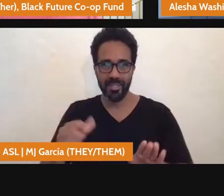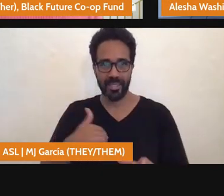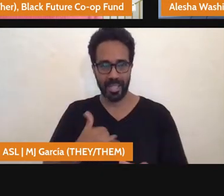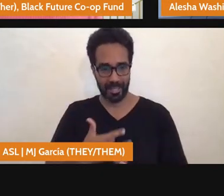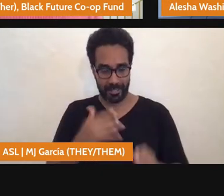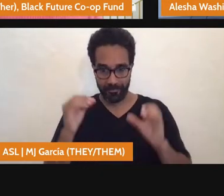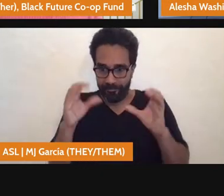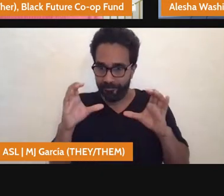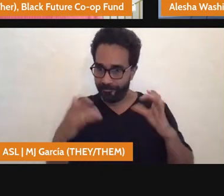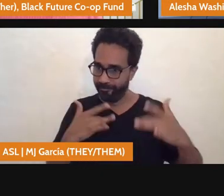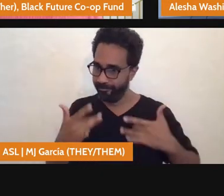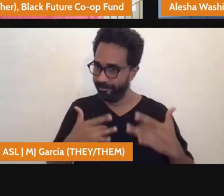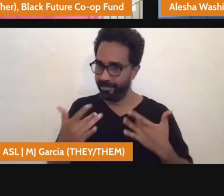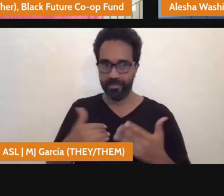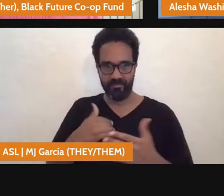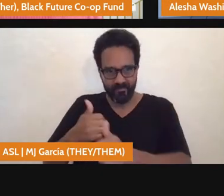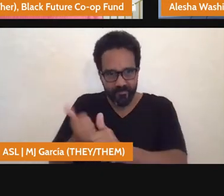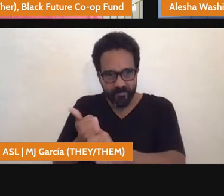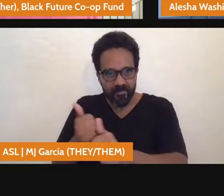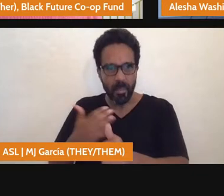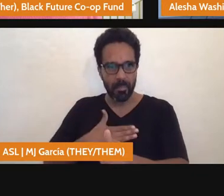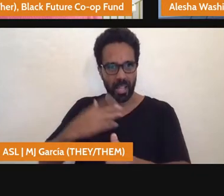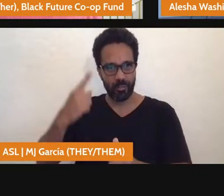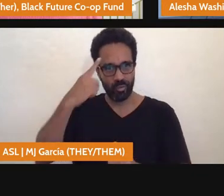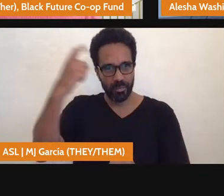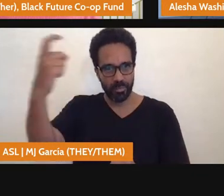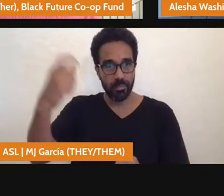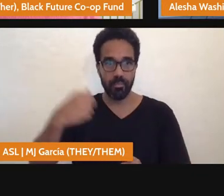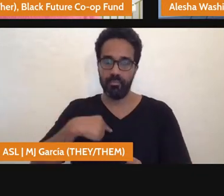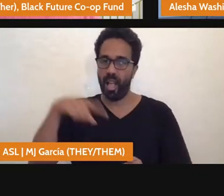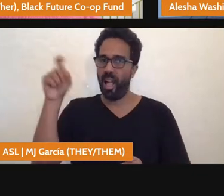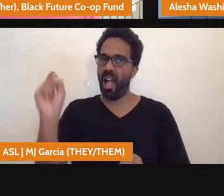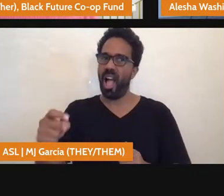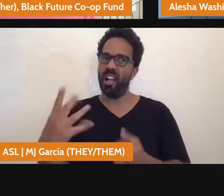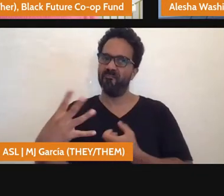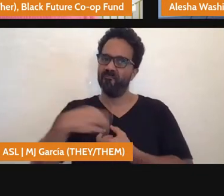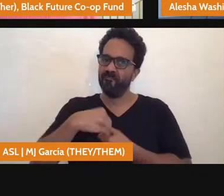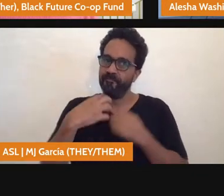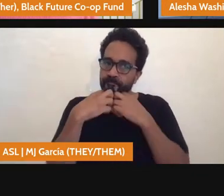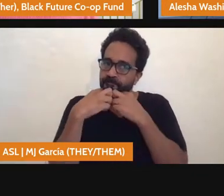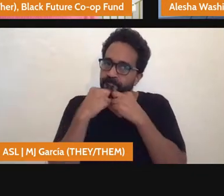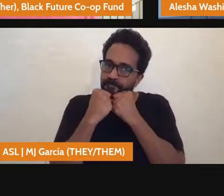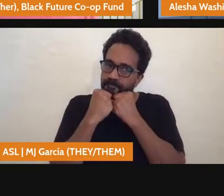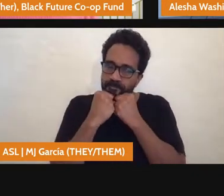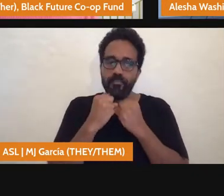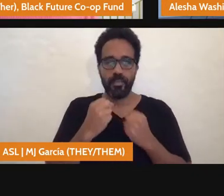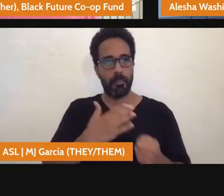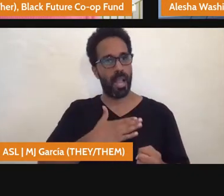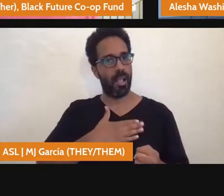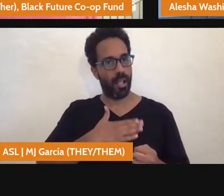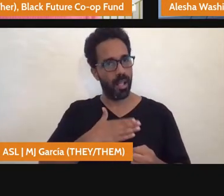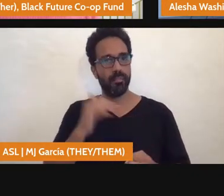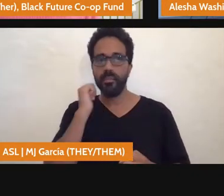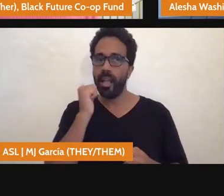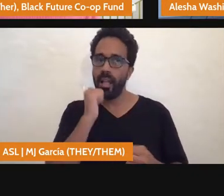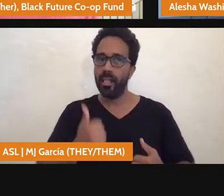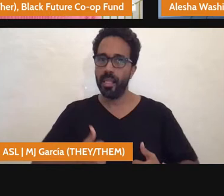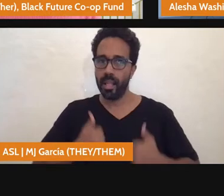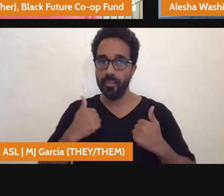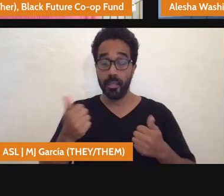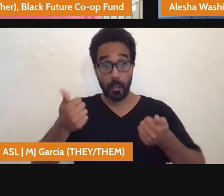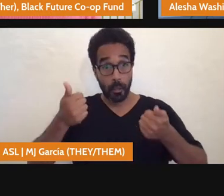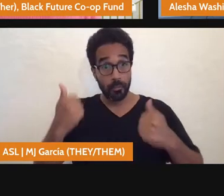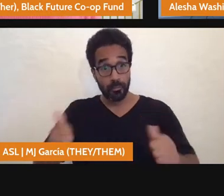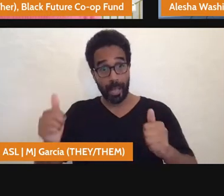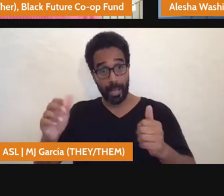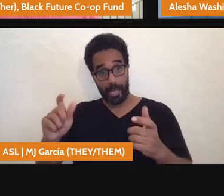And I have to embrace that, as you were saying, Alicia. You know, we're about trying to make that